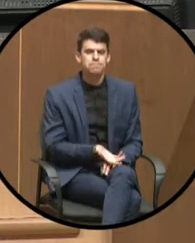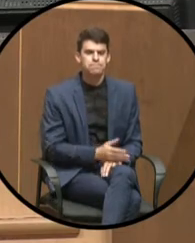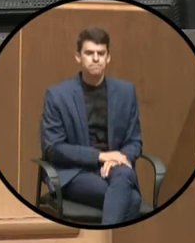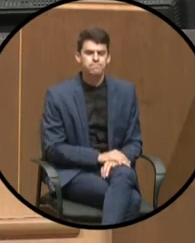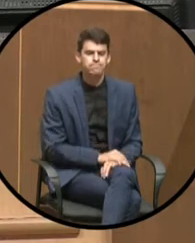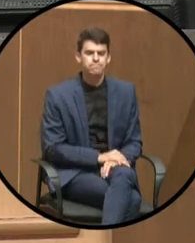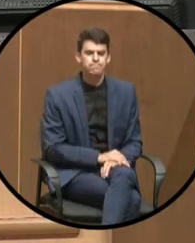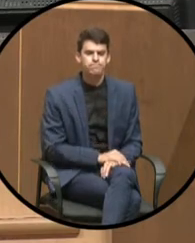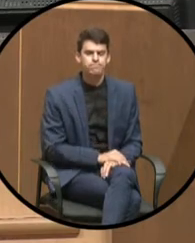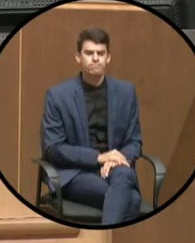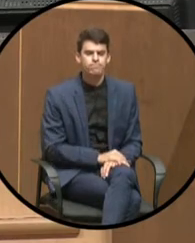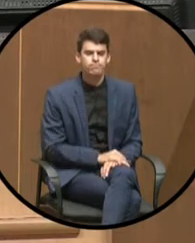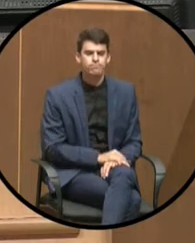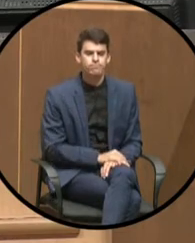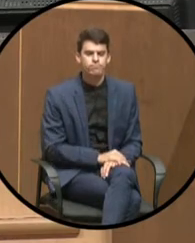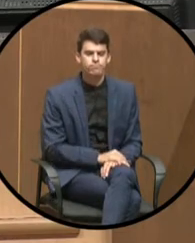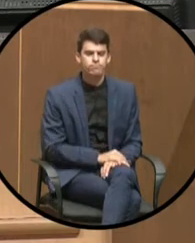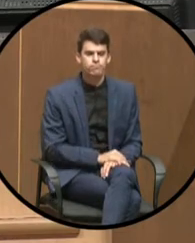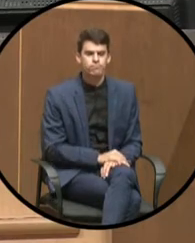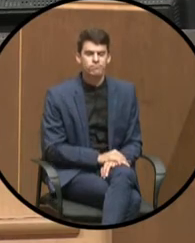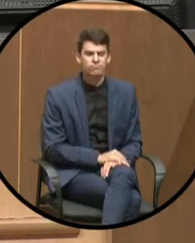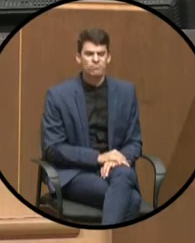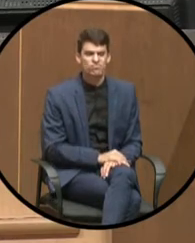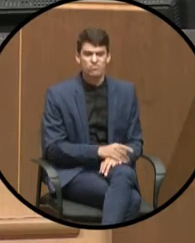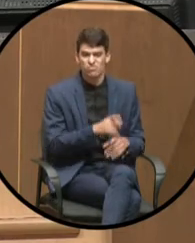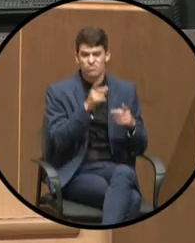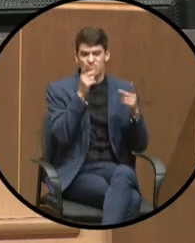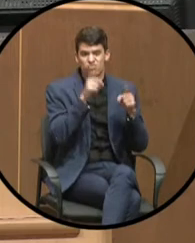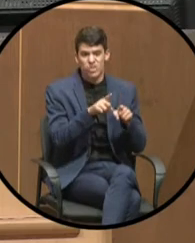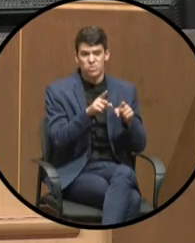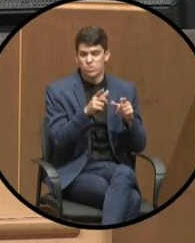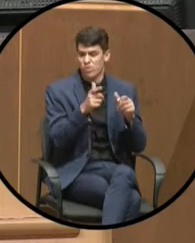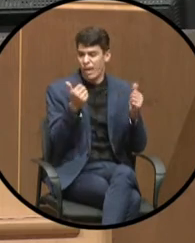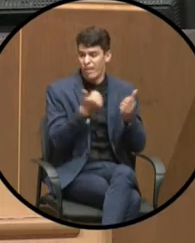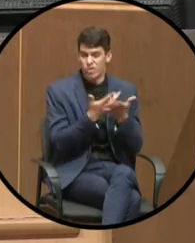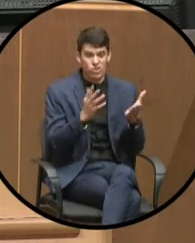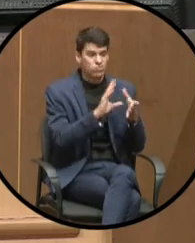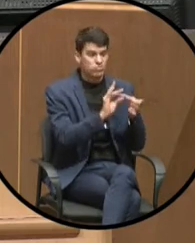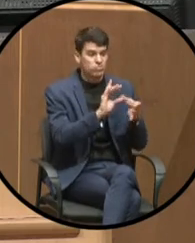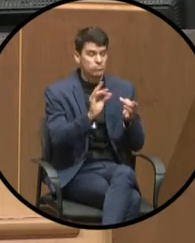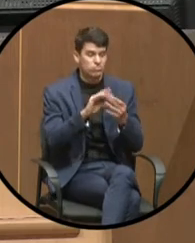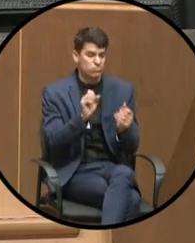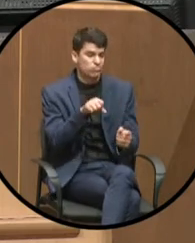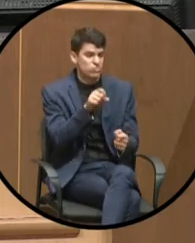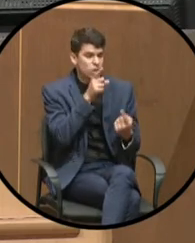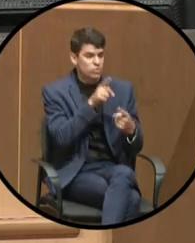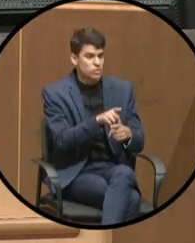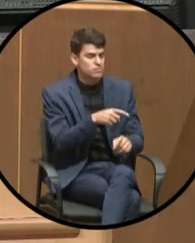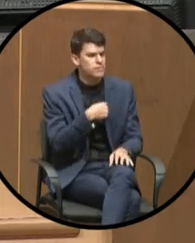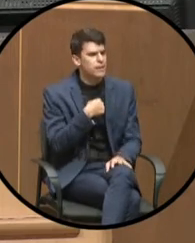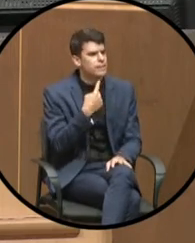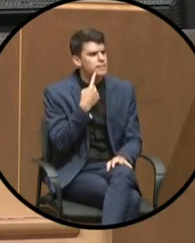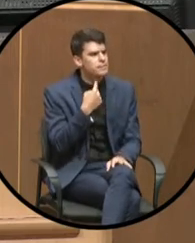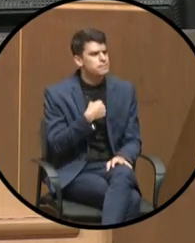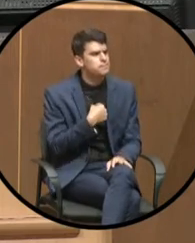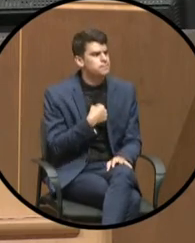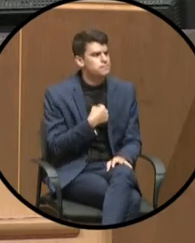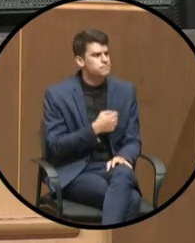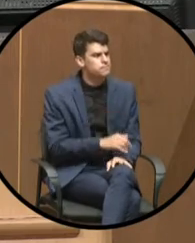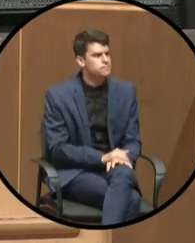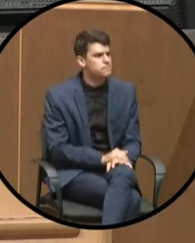I agree with pretty much everything that you all have said. I think for me,